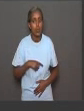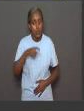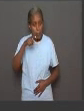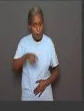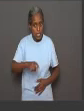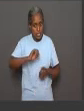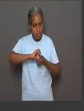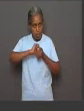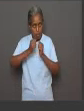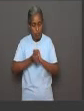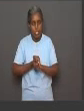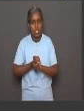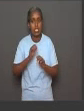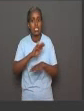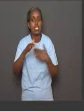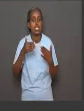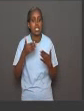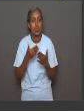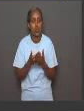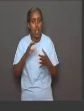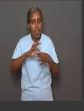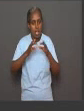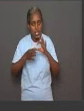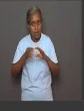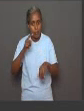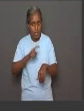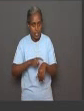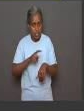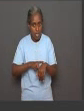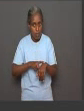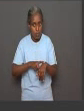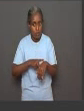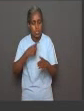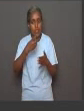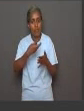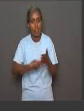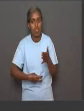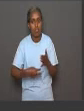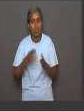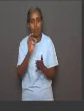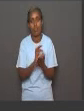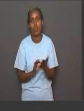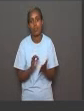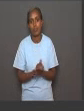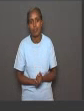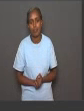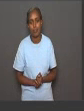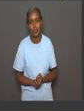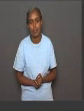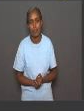must convert the total assembly line time into that form.